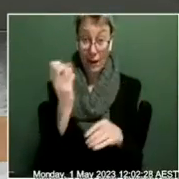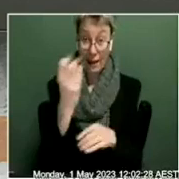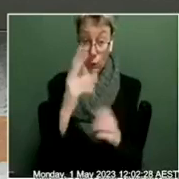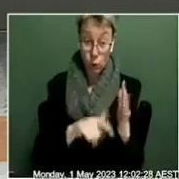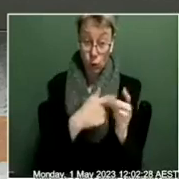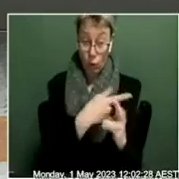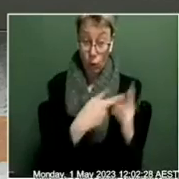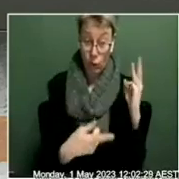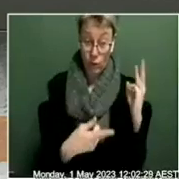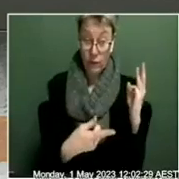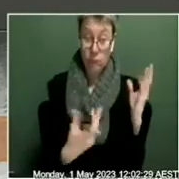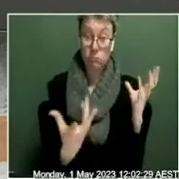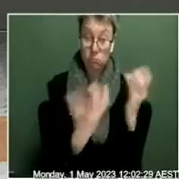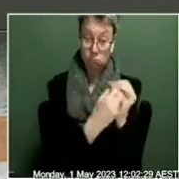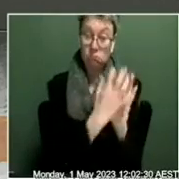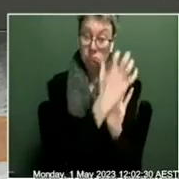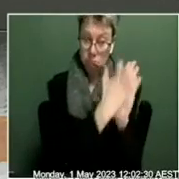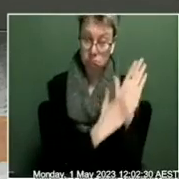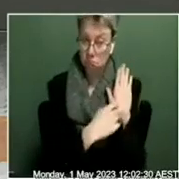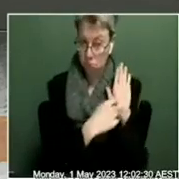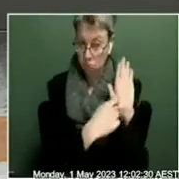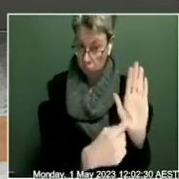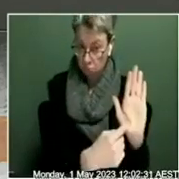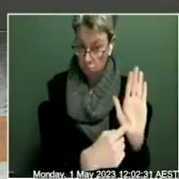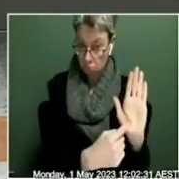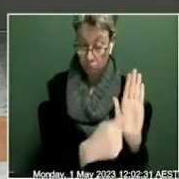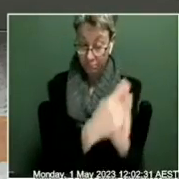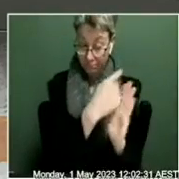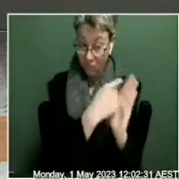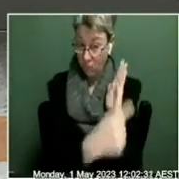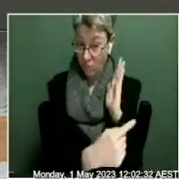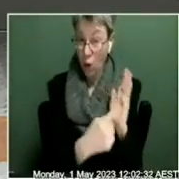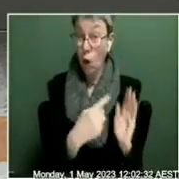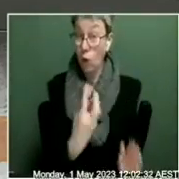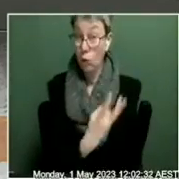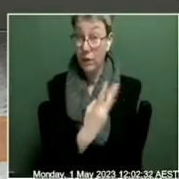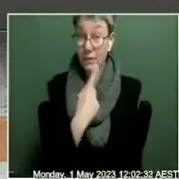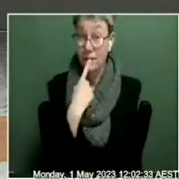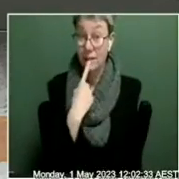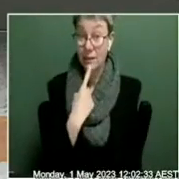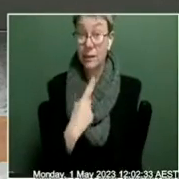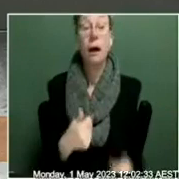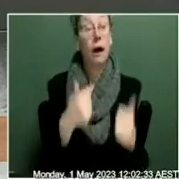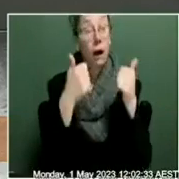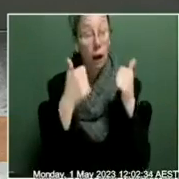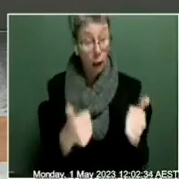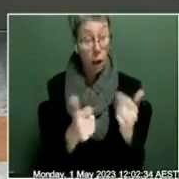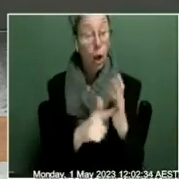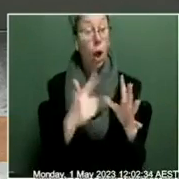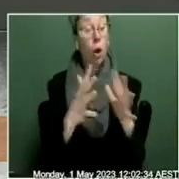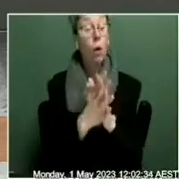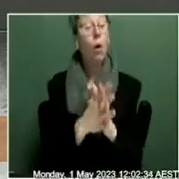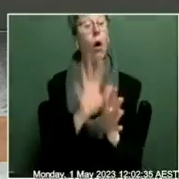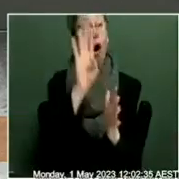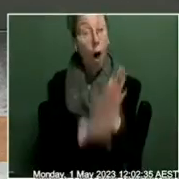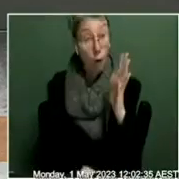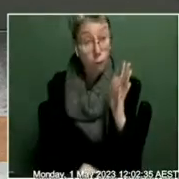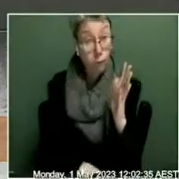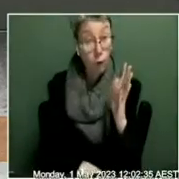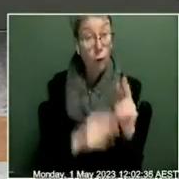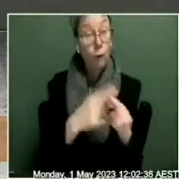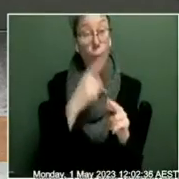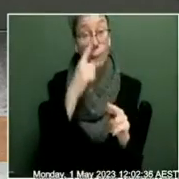decriminalisation. However, they considered there was a gap in the reform agenda for people who must be cared for primarily by